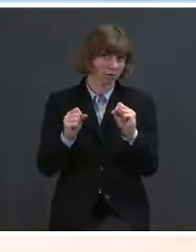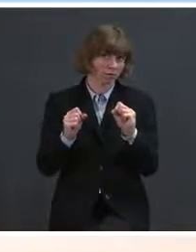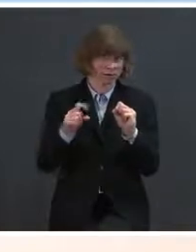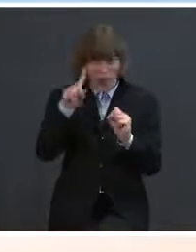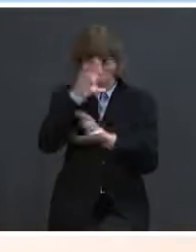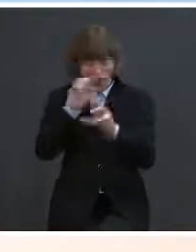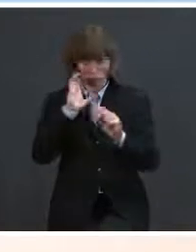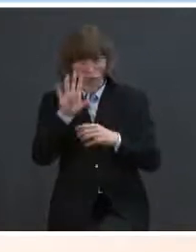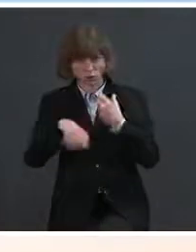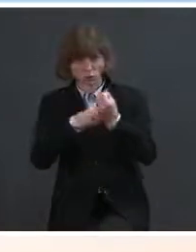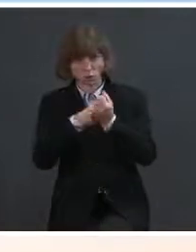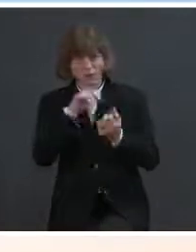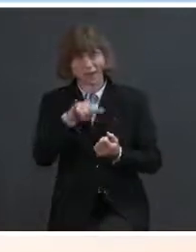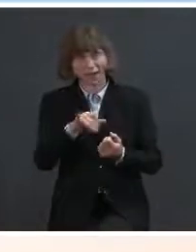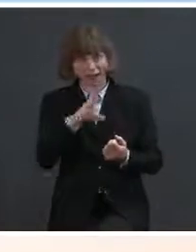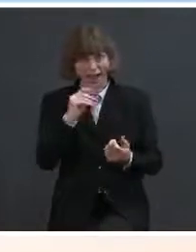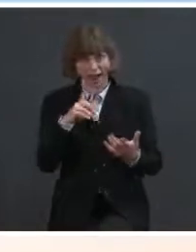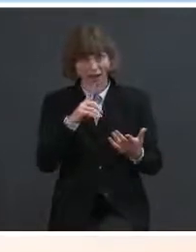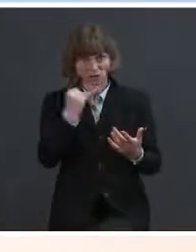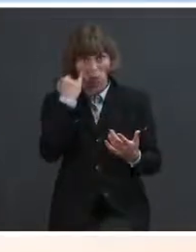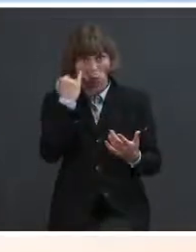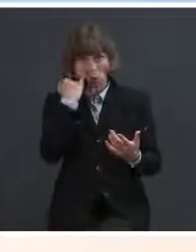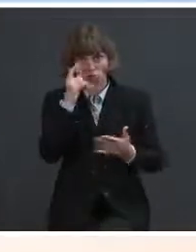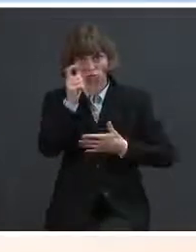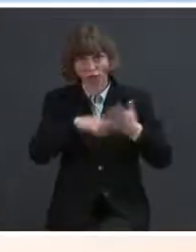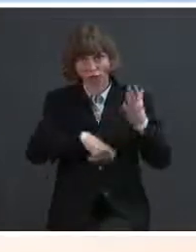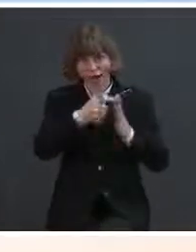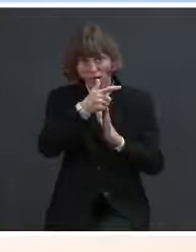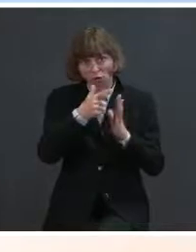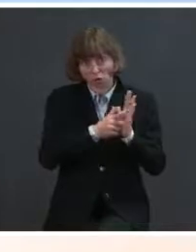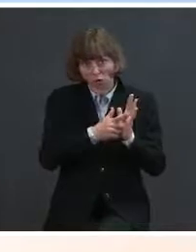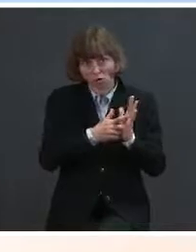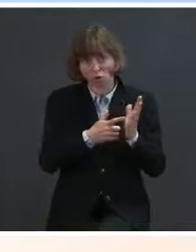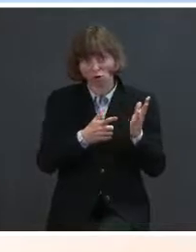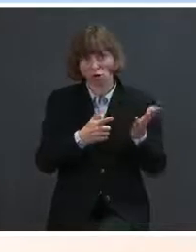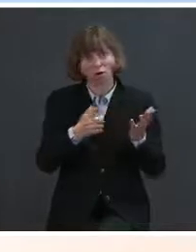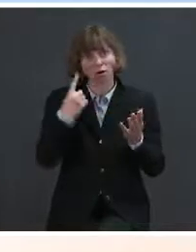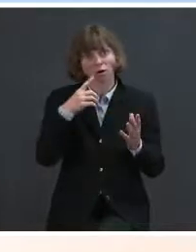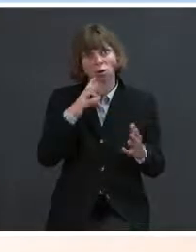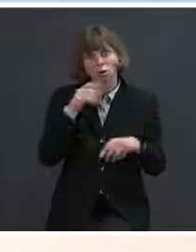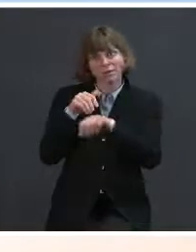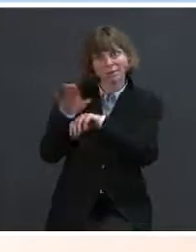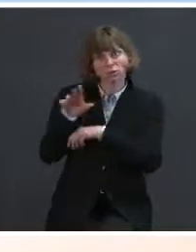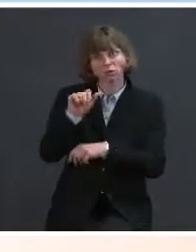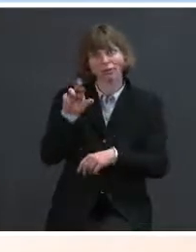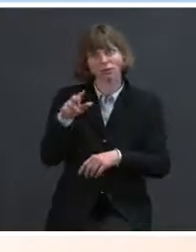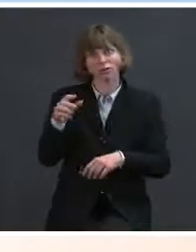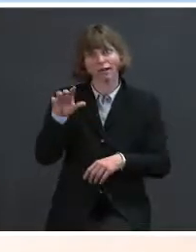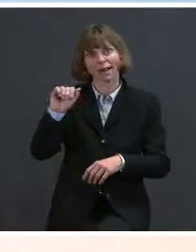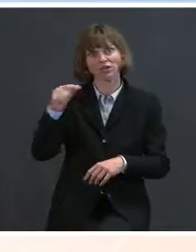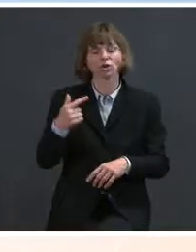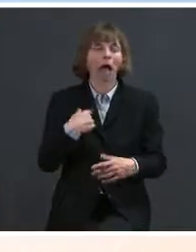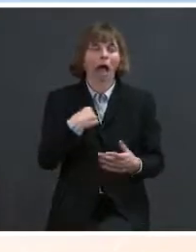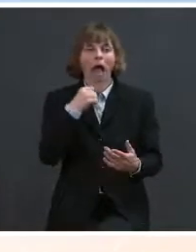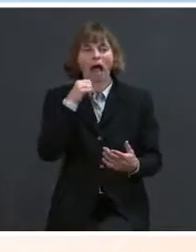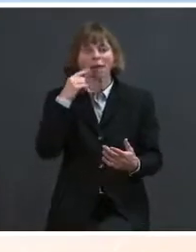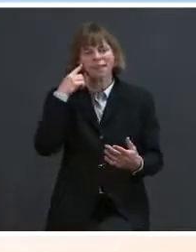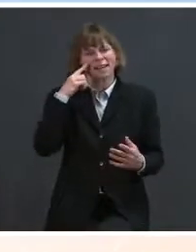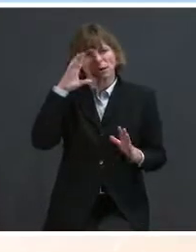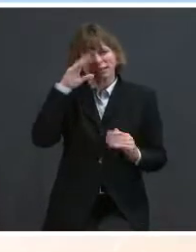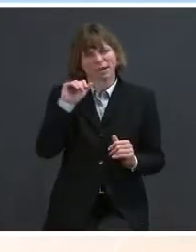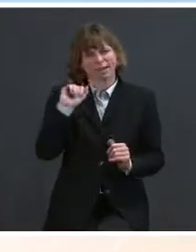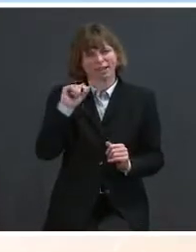support? And if absent legislation, is there something he could do or order the attorney general to do? I think he would expect the Attorney General would make